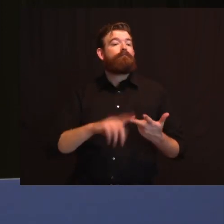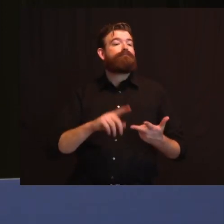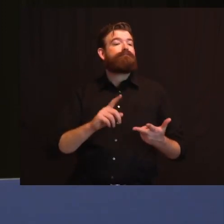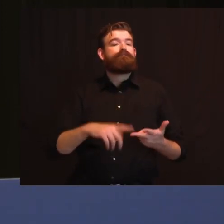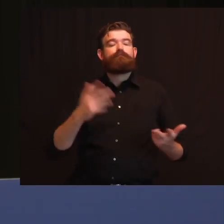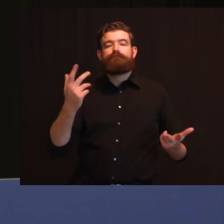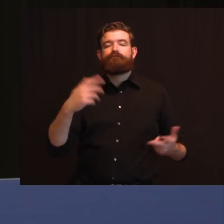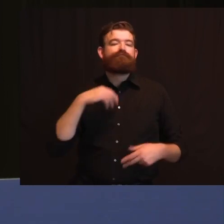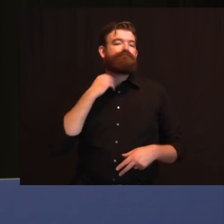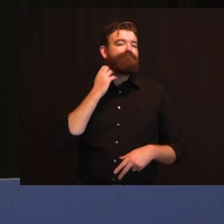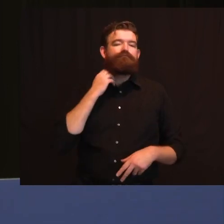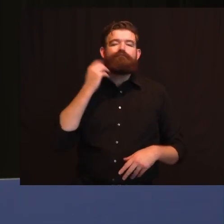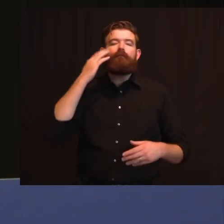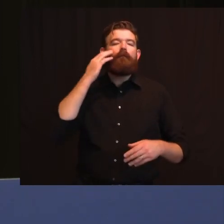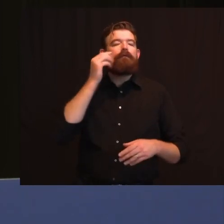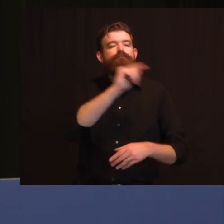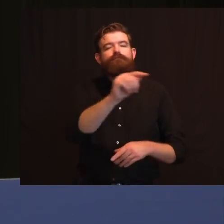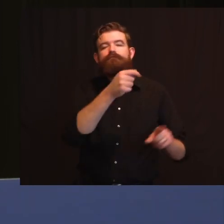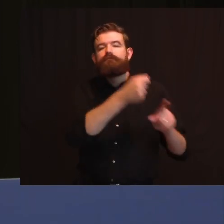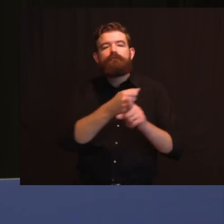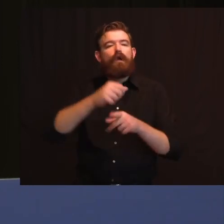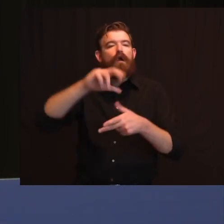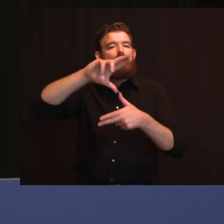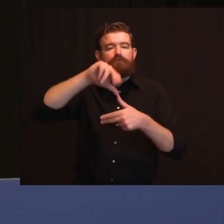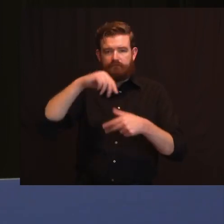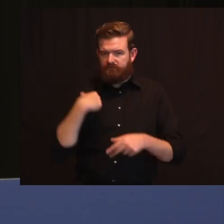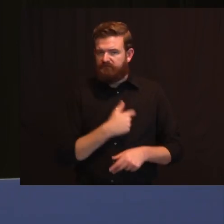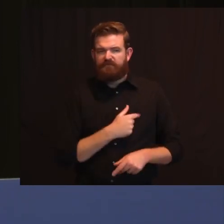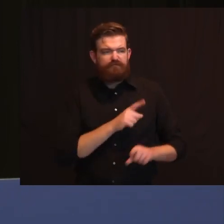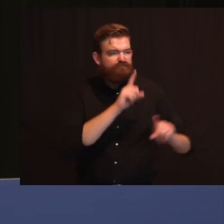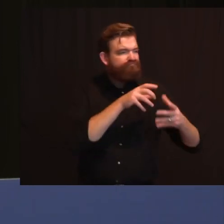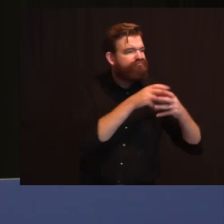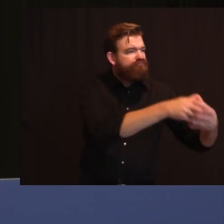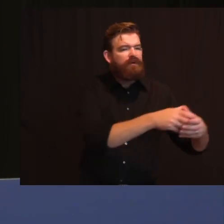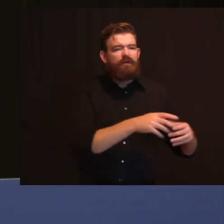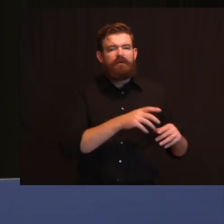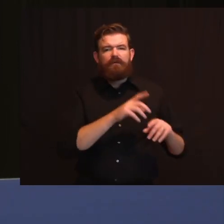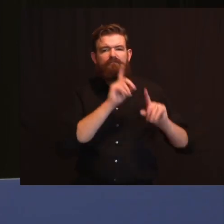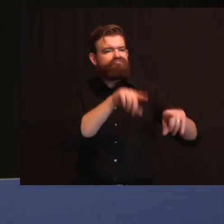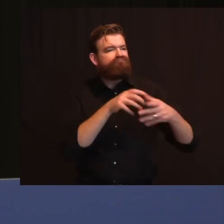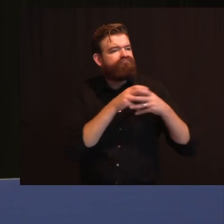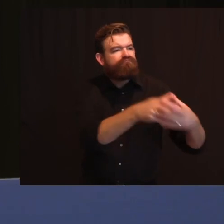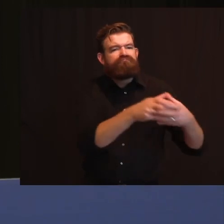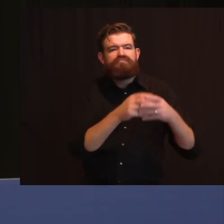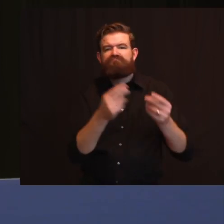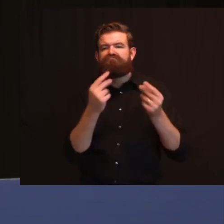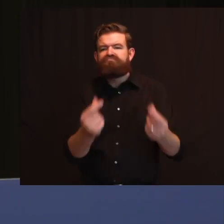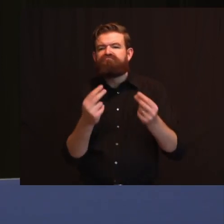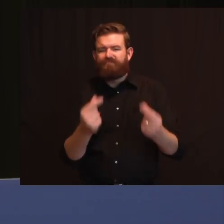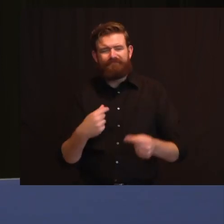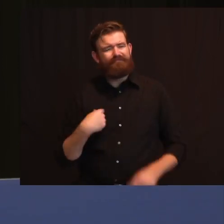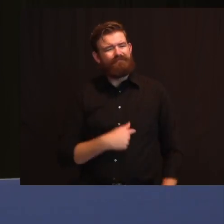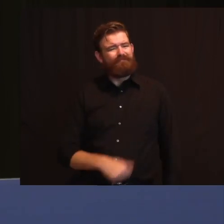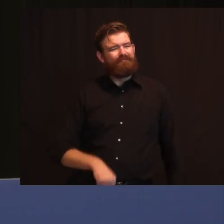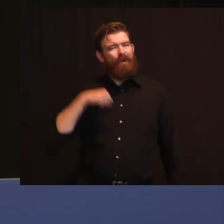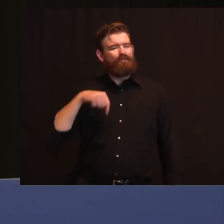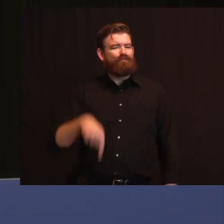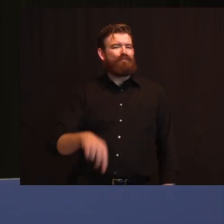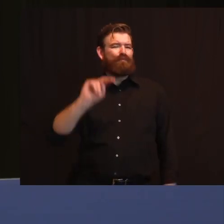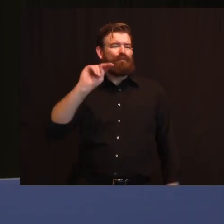earthquake, recently going down to the southern states, and it's just a tremendous source of pride for us. This crew, and you